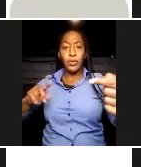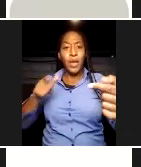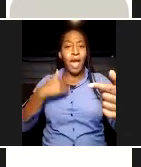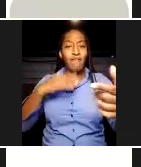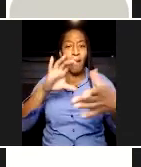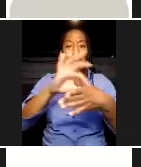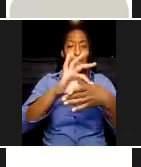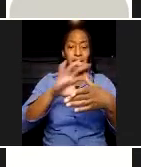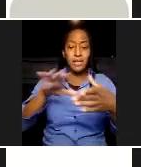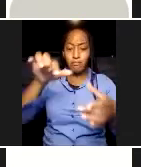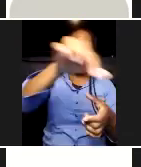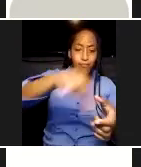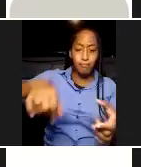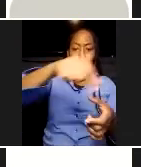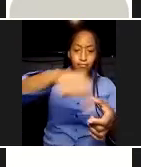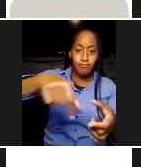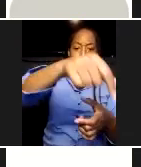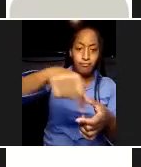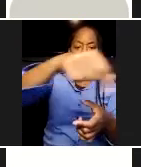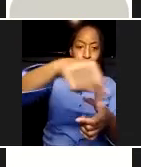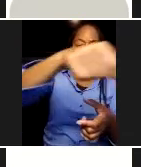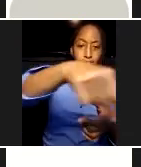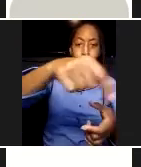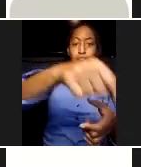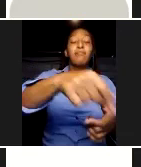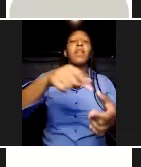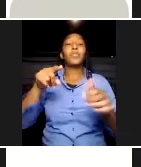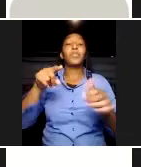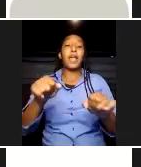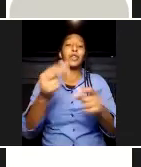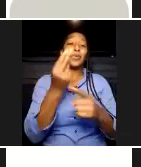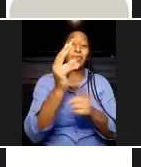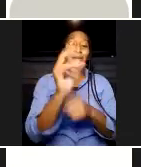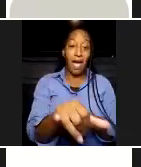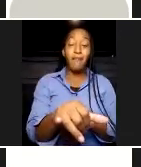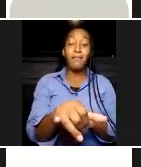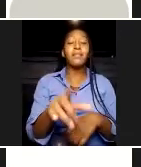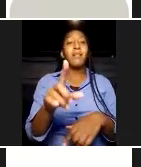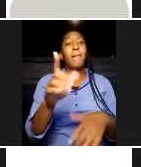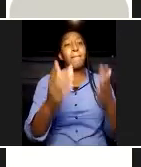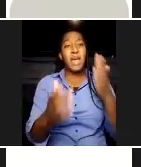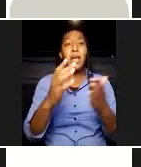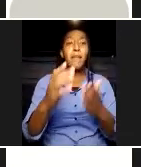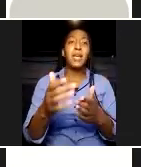you should use plastic or wood. You shouldn't use